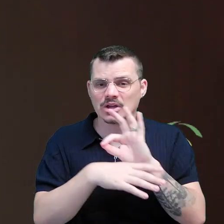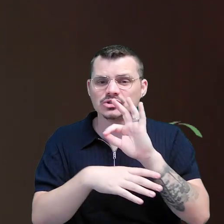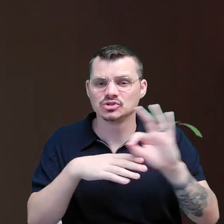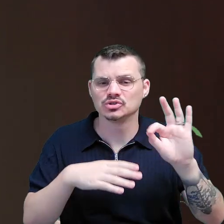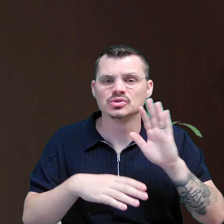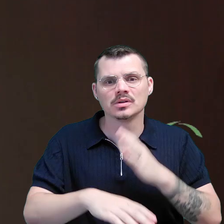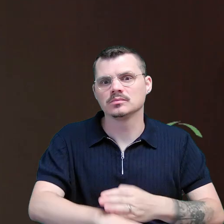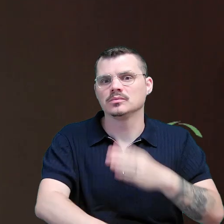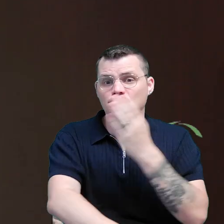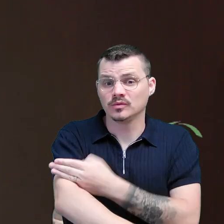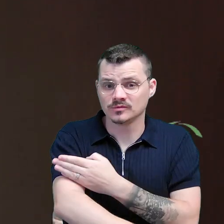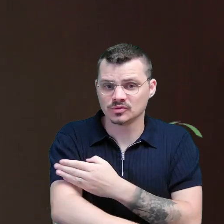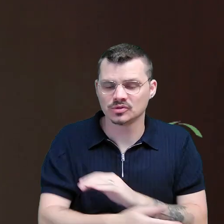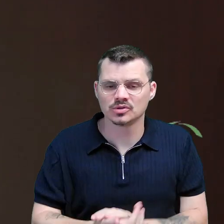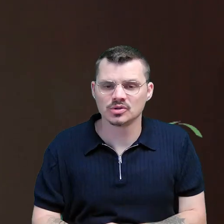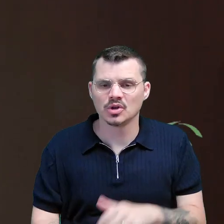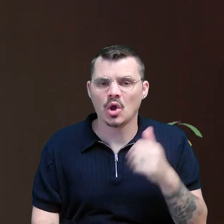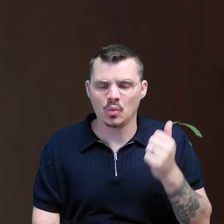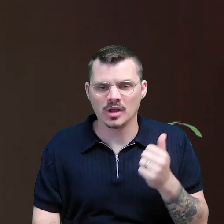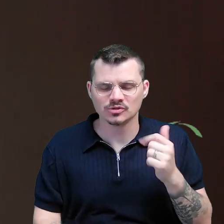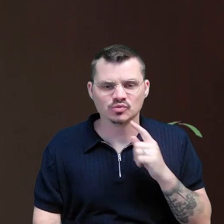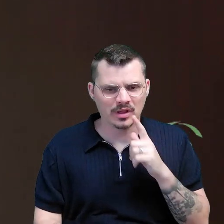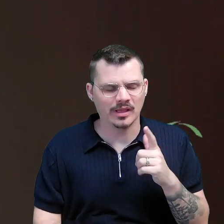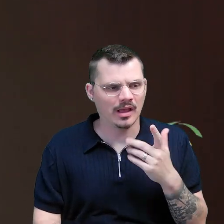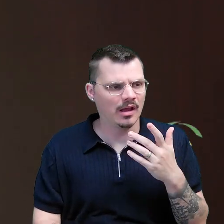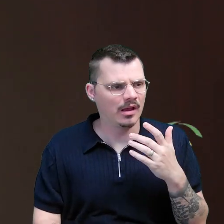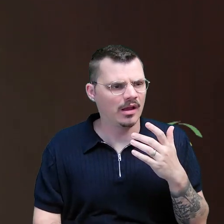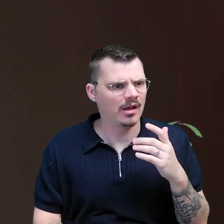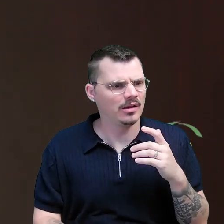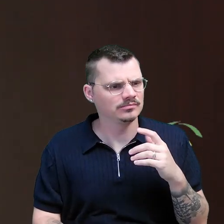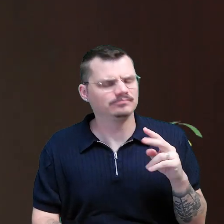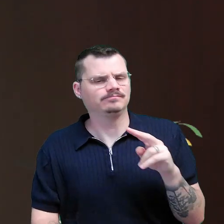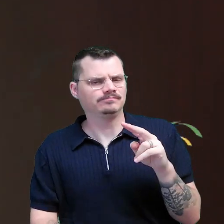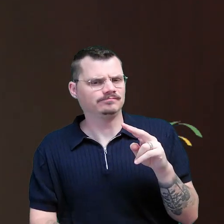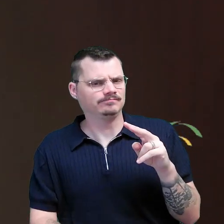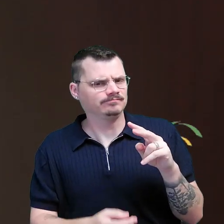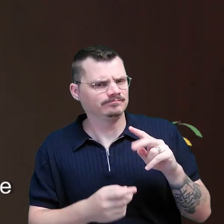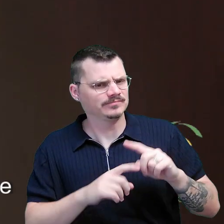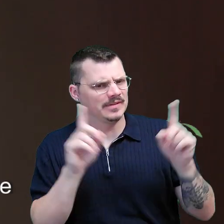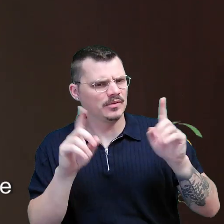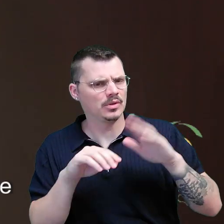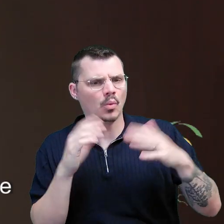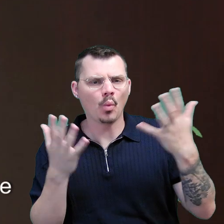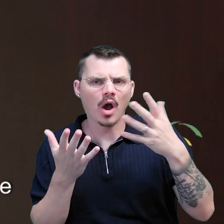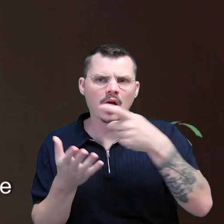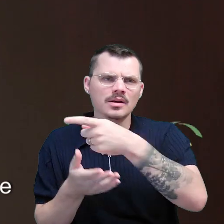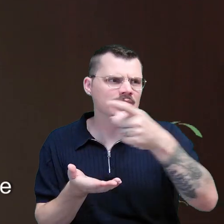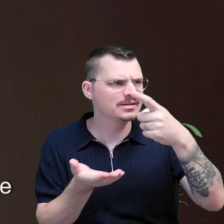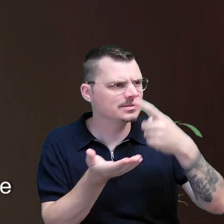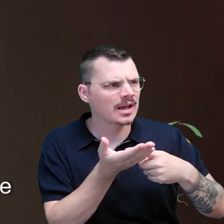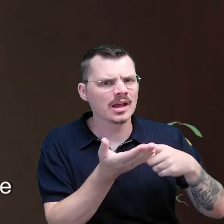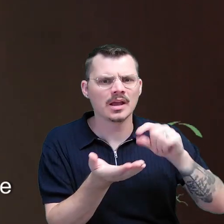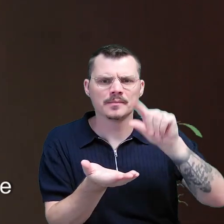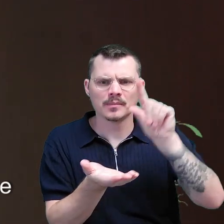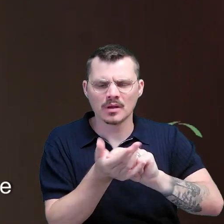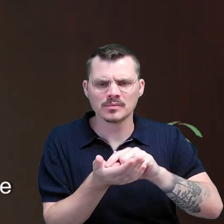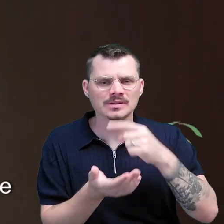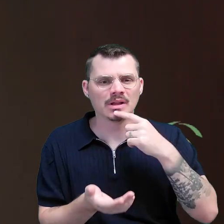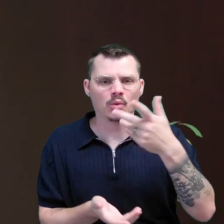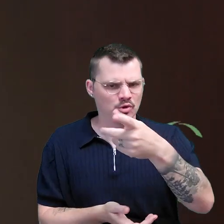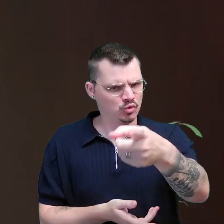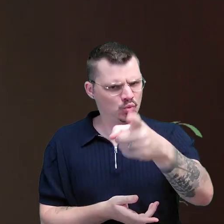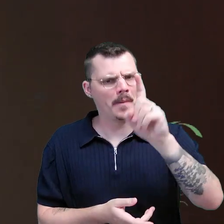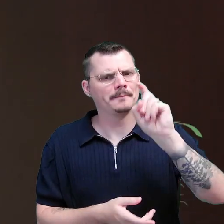improves, which flies in the face of, some of what's been said and published is that you must